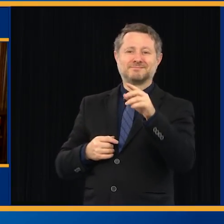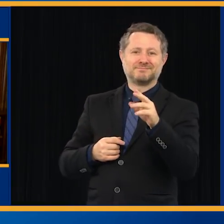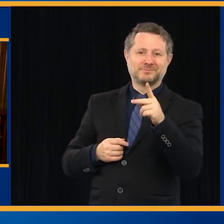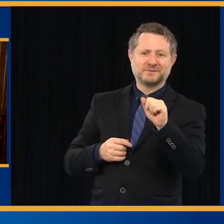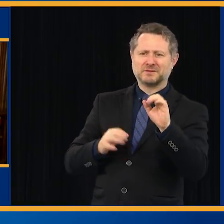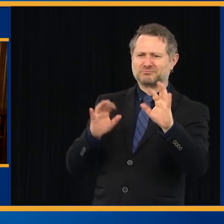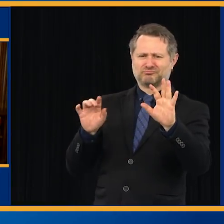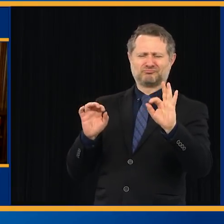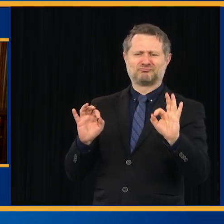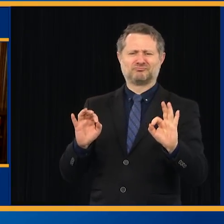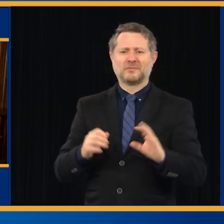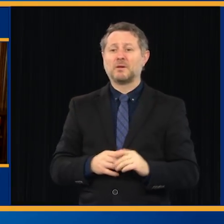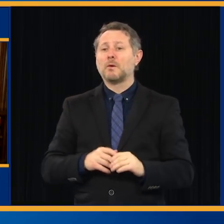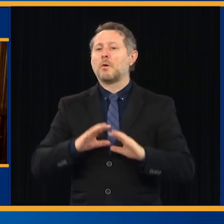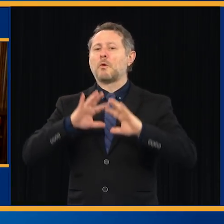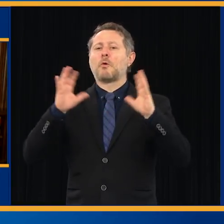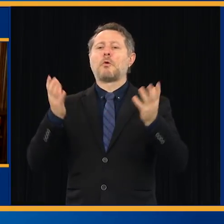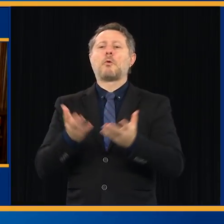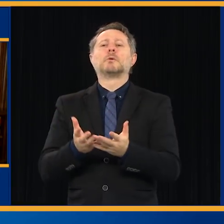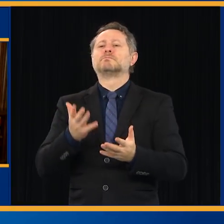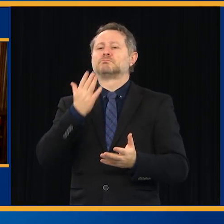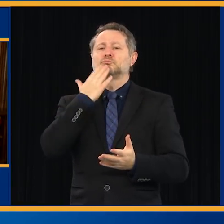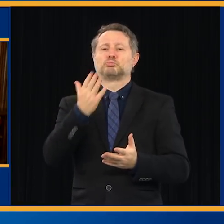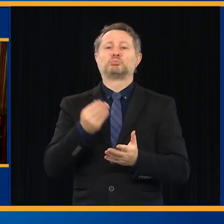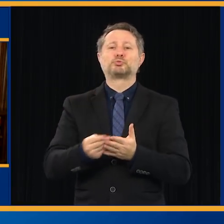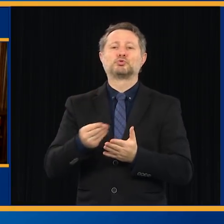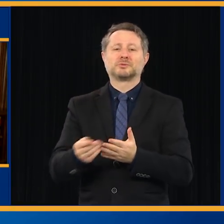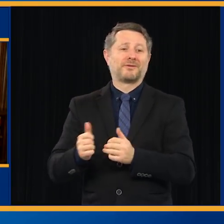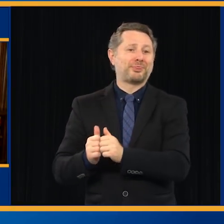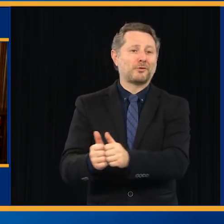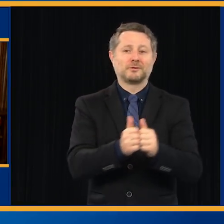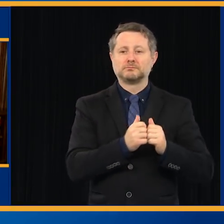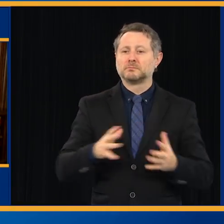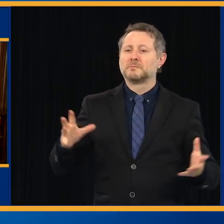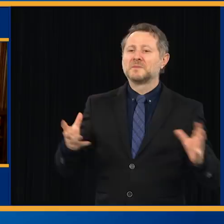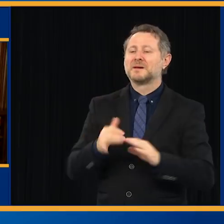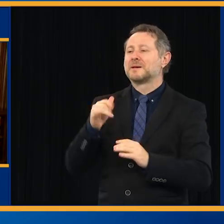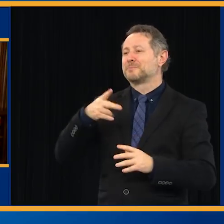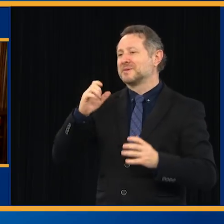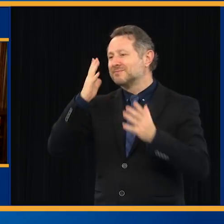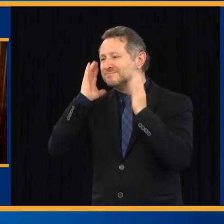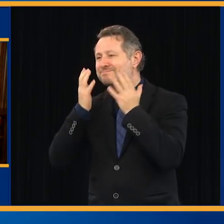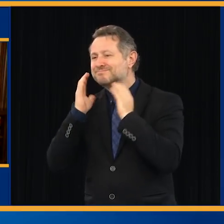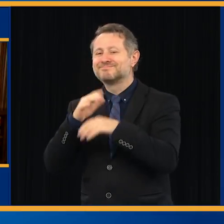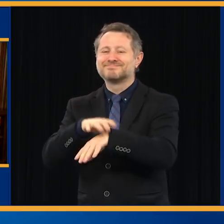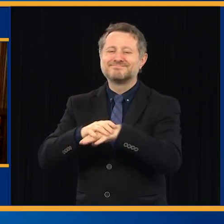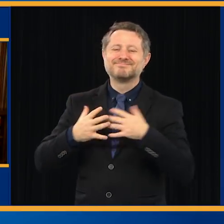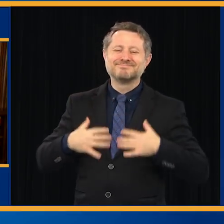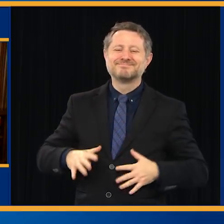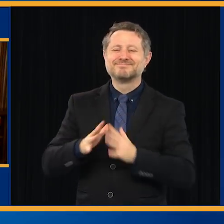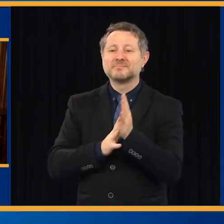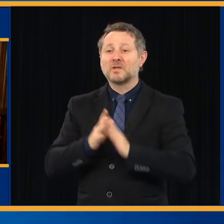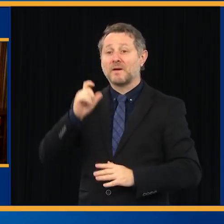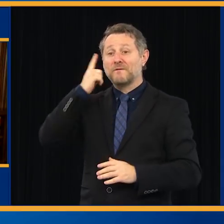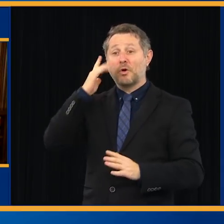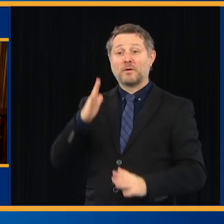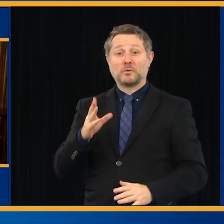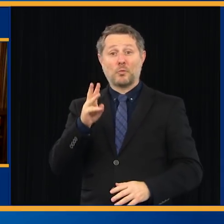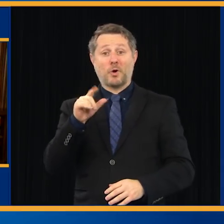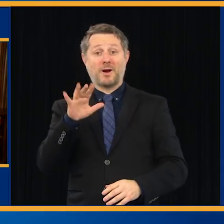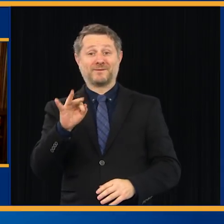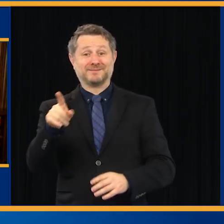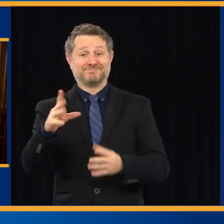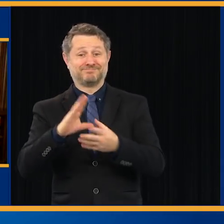to purchasing together PPE, and most importantly, I think, as Governor Wolf mentioned,